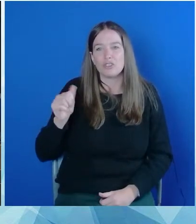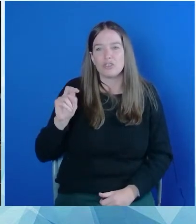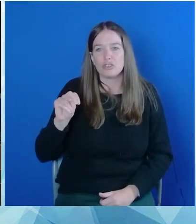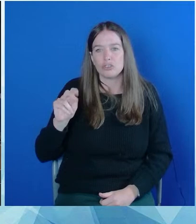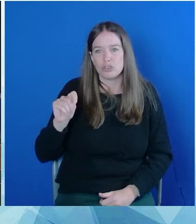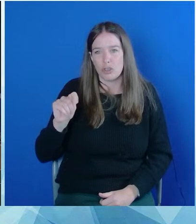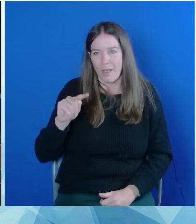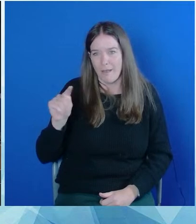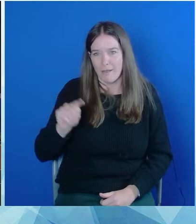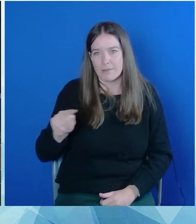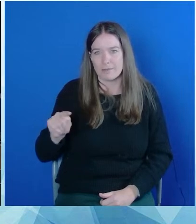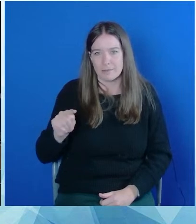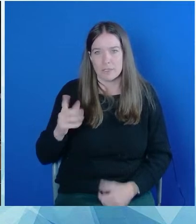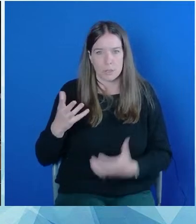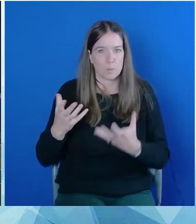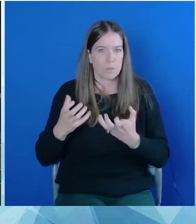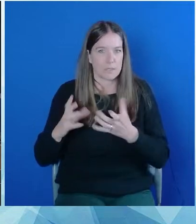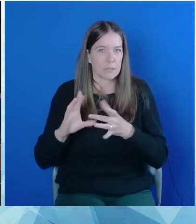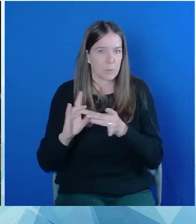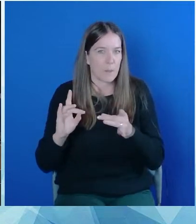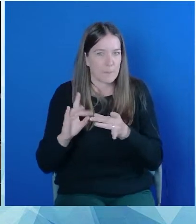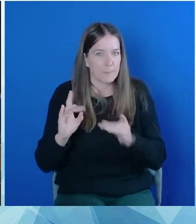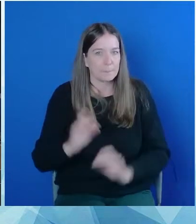No, those are them.